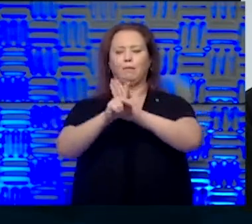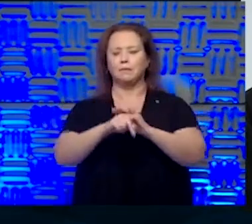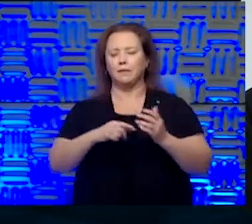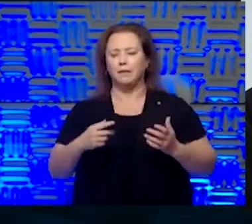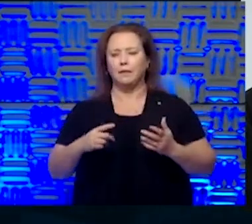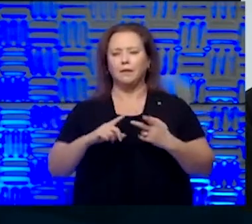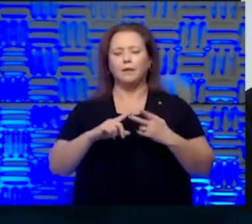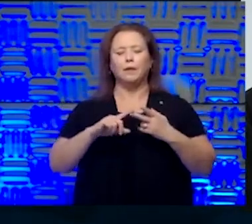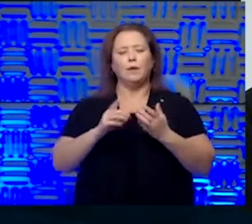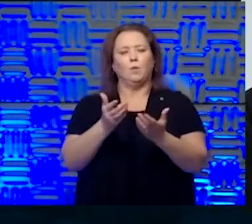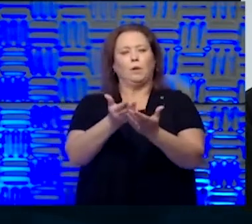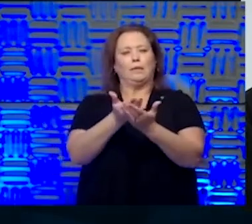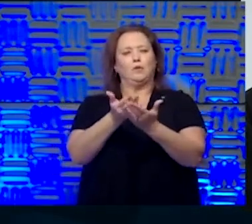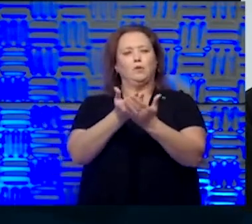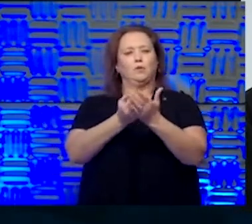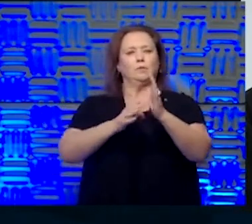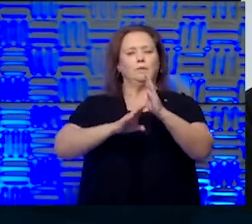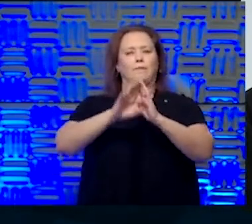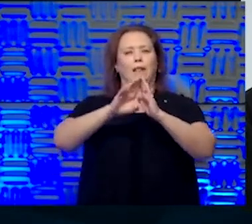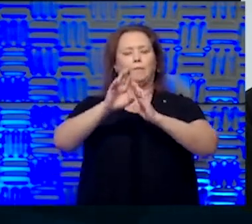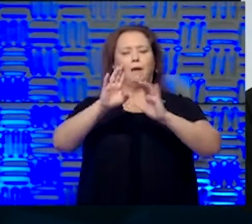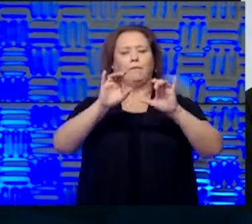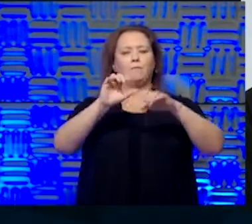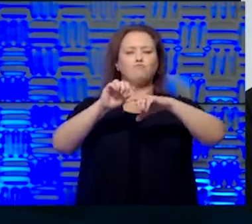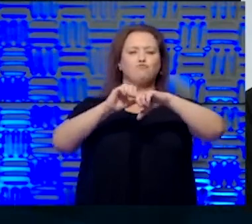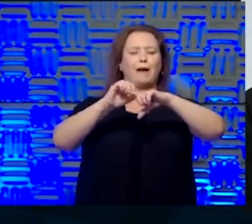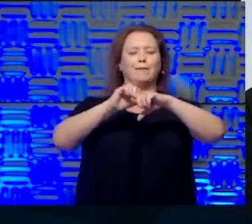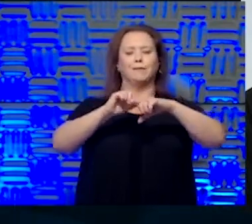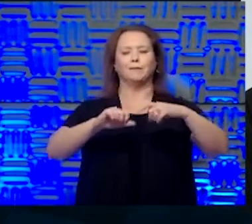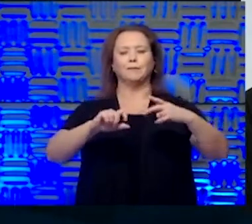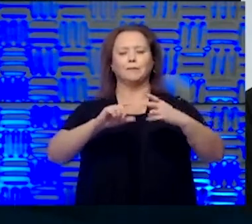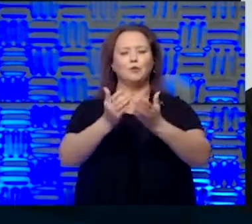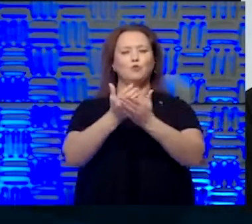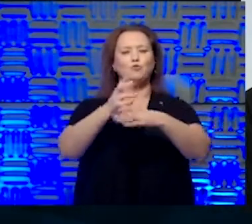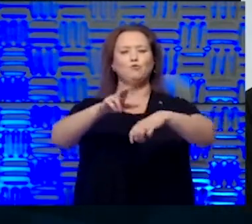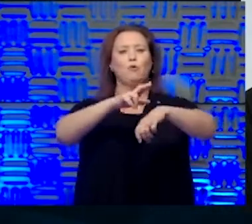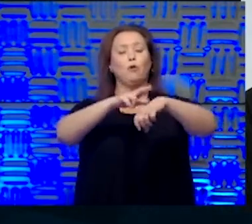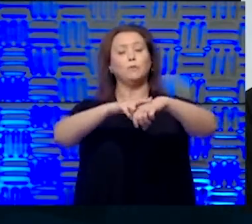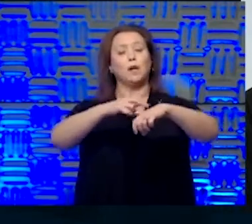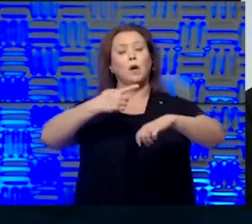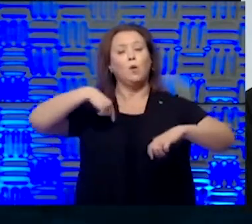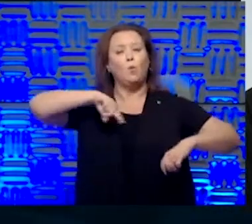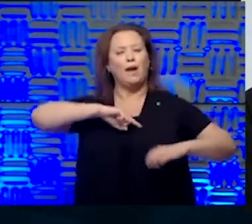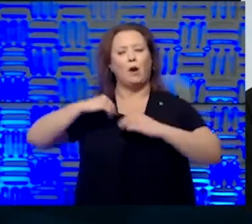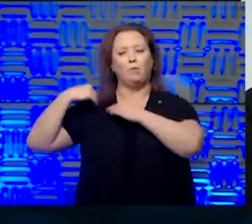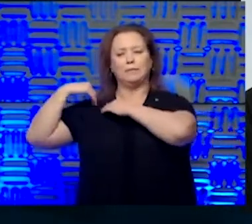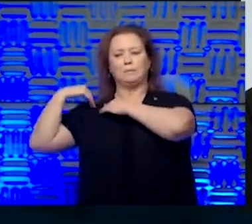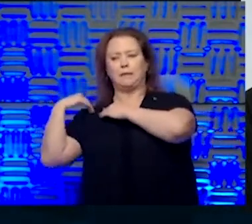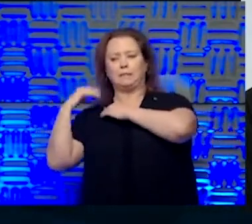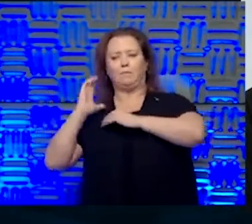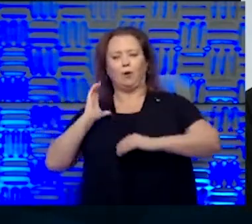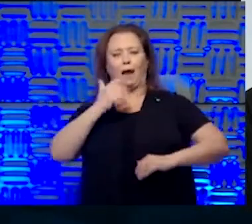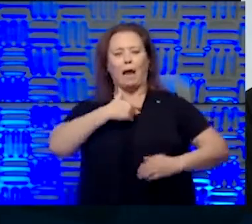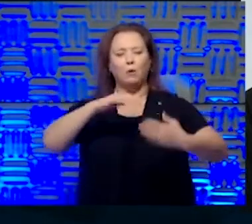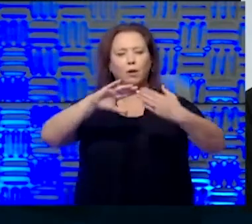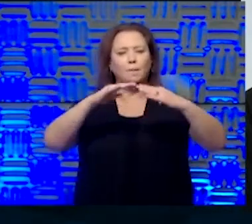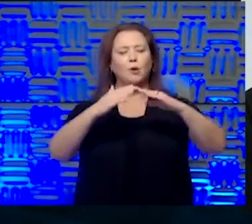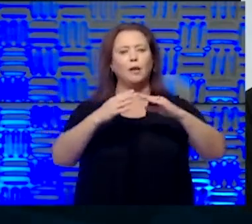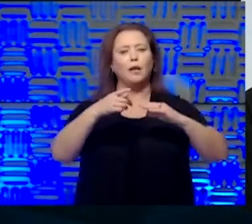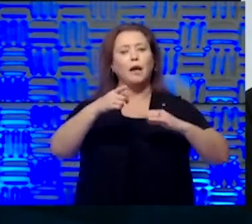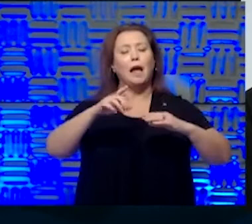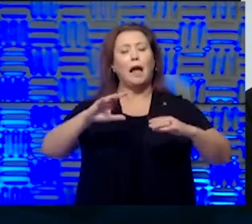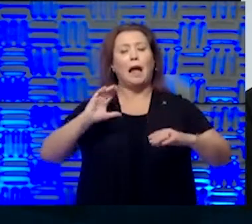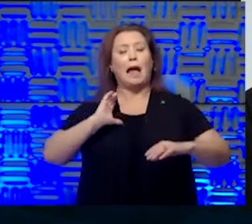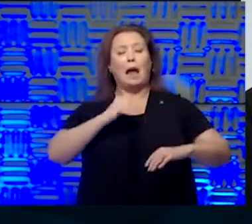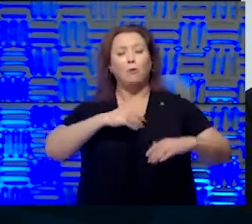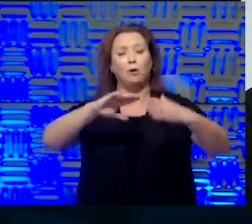develop norms and practices, we are accountable to the community. So what conversation has happened? Are community members